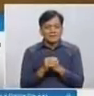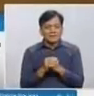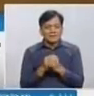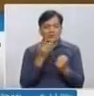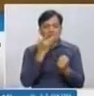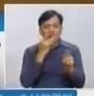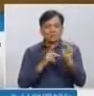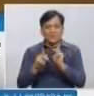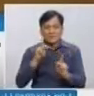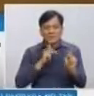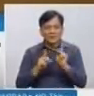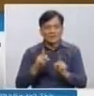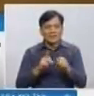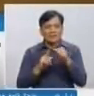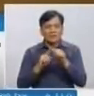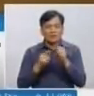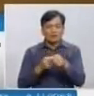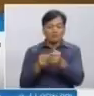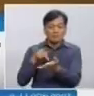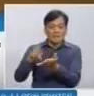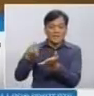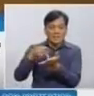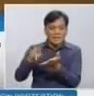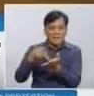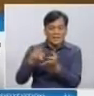Gusto ng tao, kayong yung binabayaran.